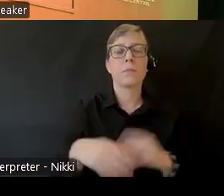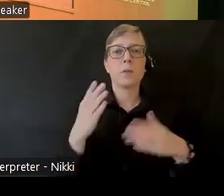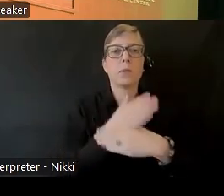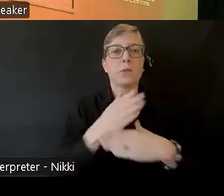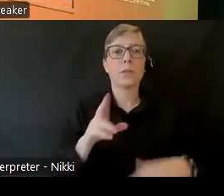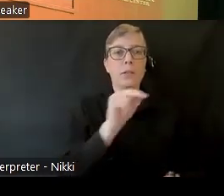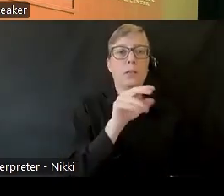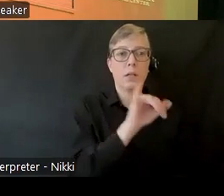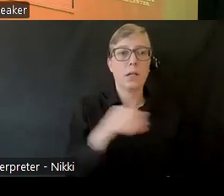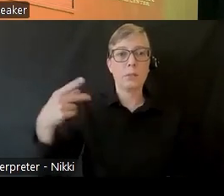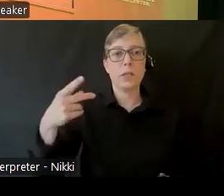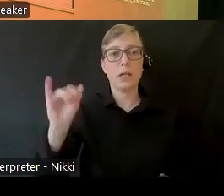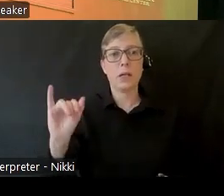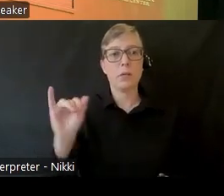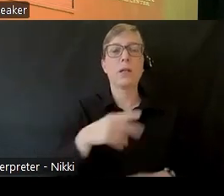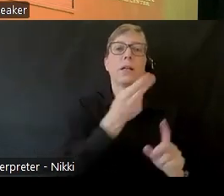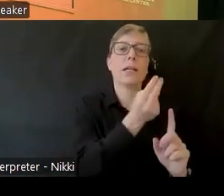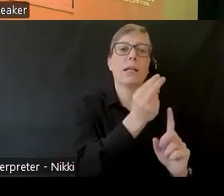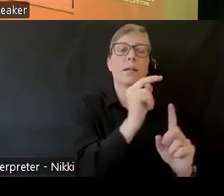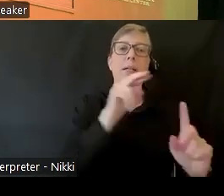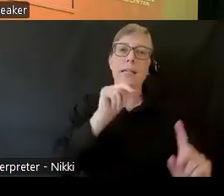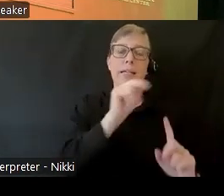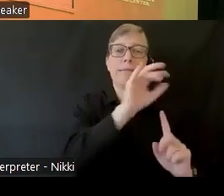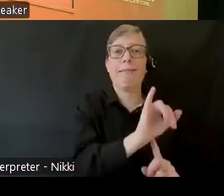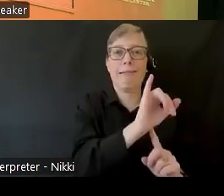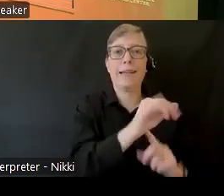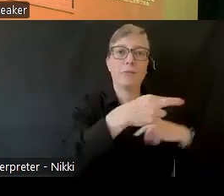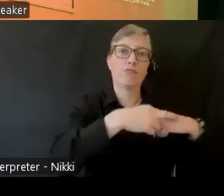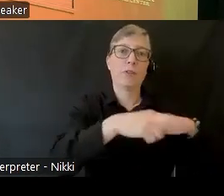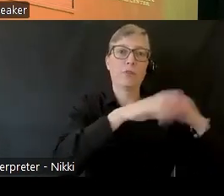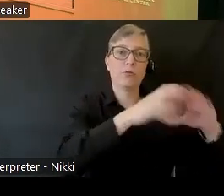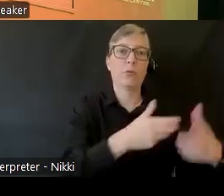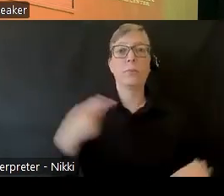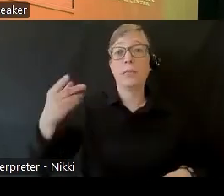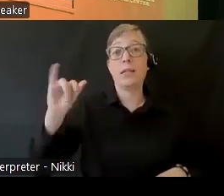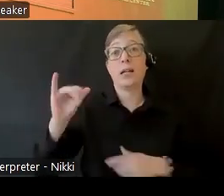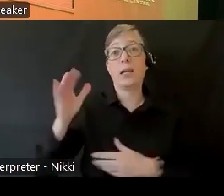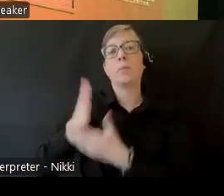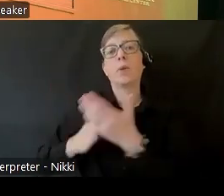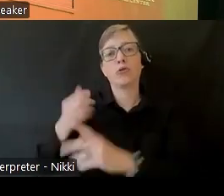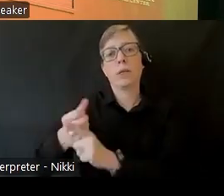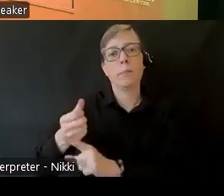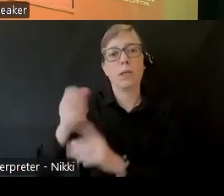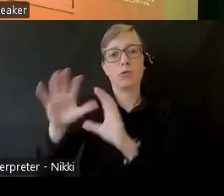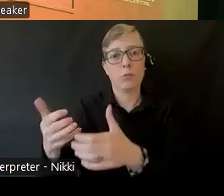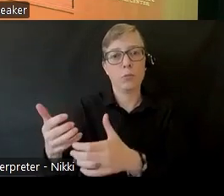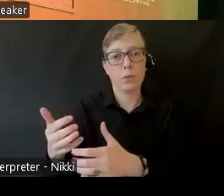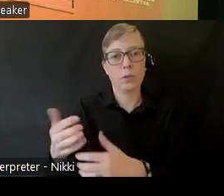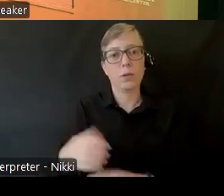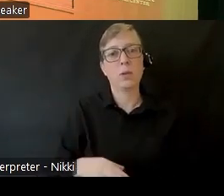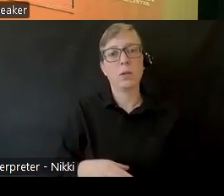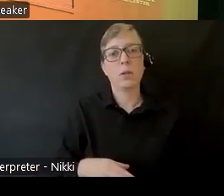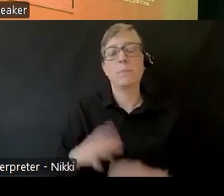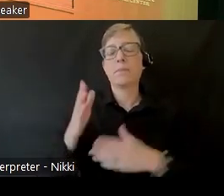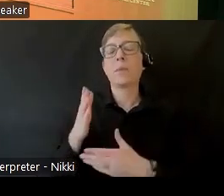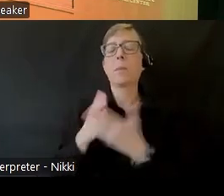significant, well, NI is the reference group. So the PI group, the partial improvement group, there was no statistically significant difference. But when it comes